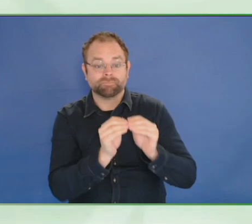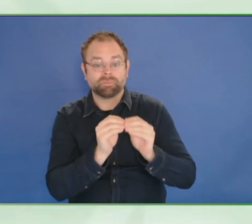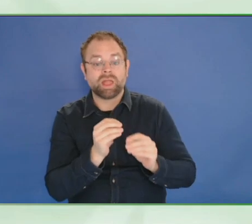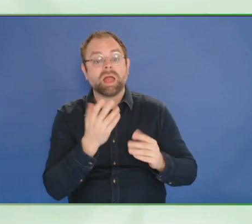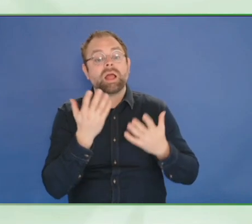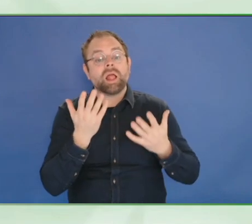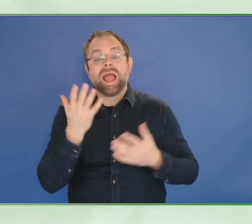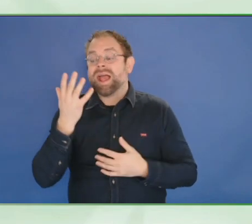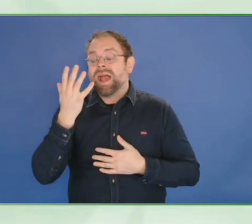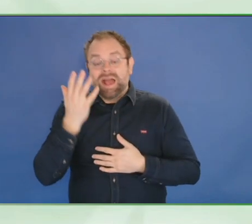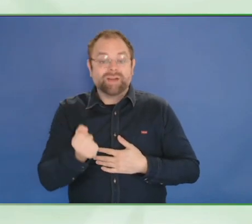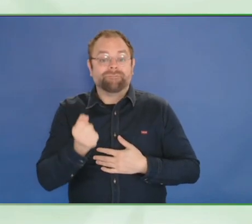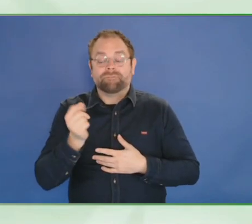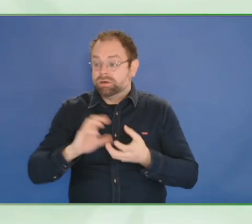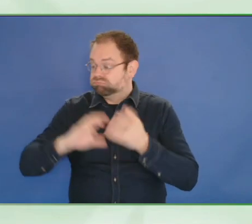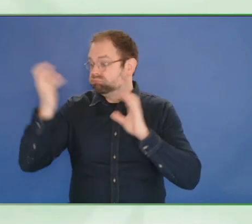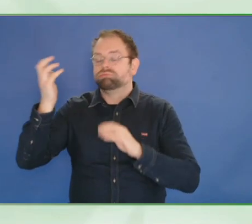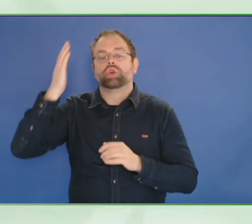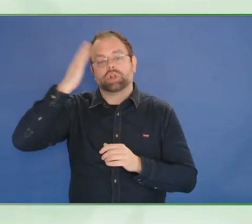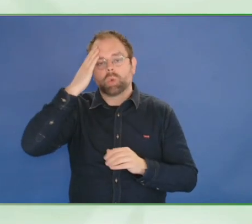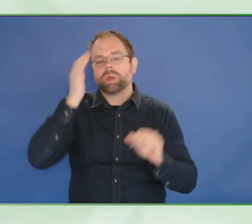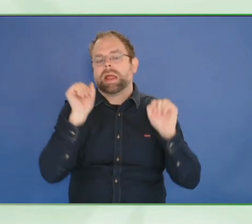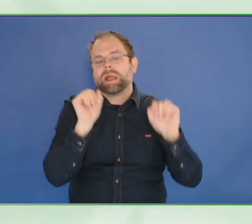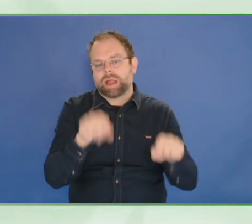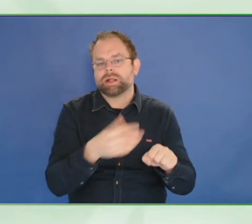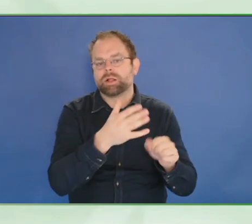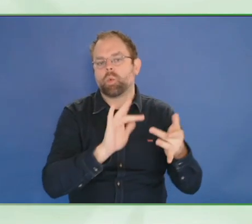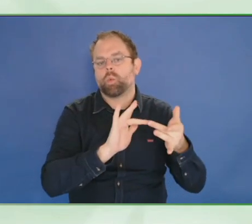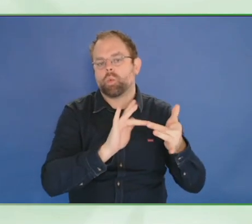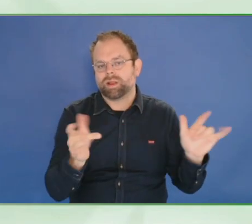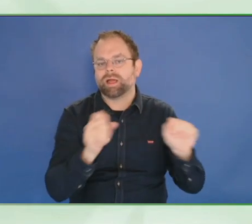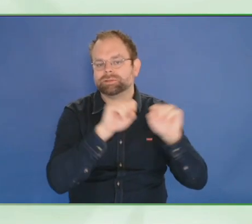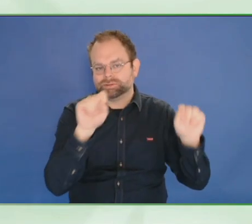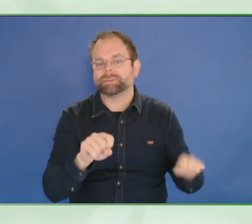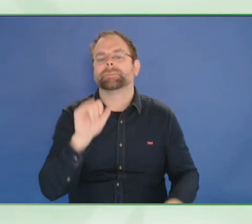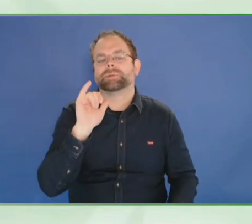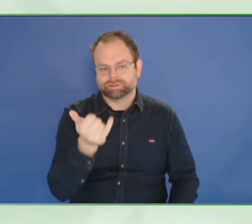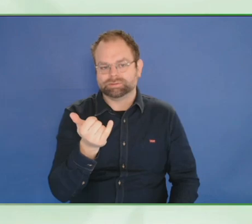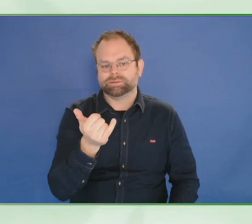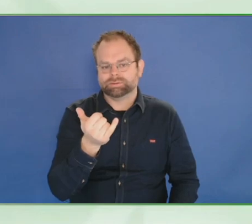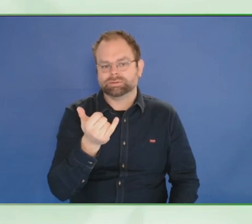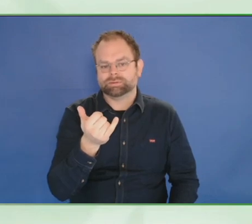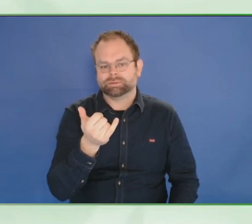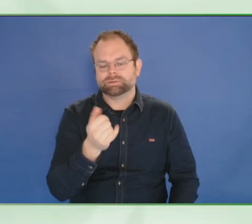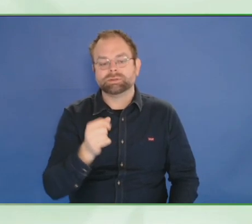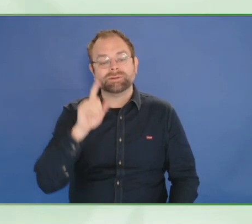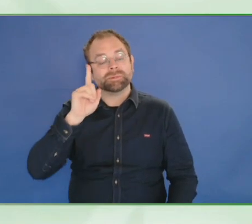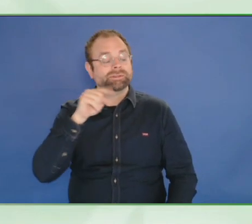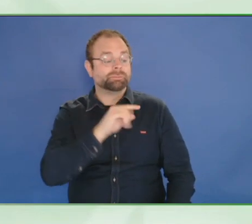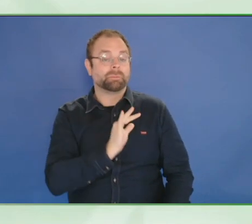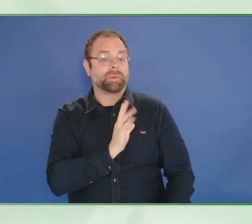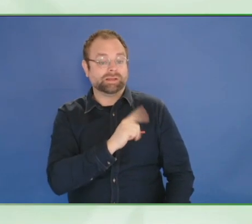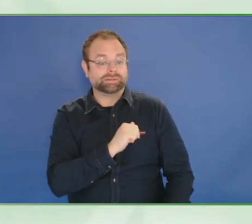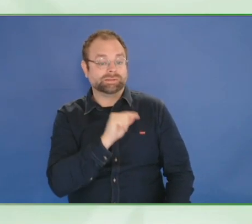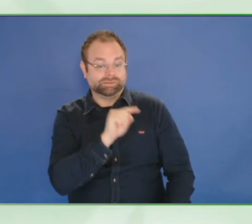In Palestine, we didn't have like a national platform for education. We have only